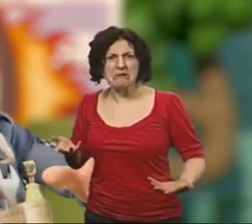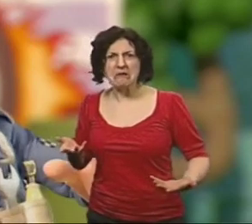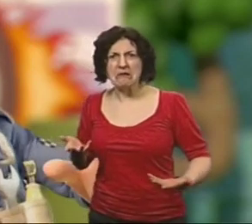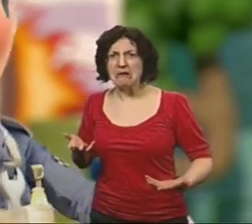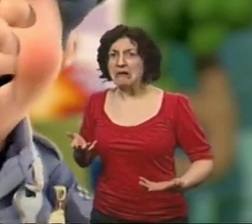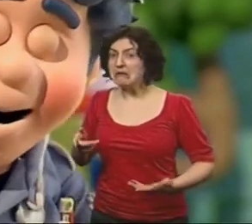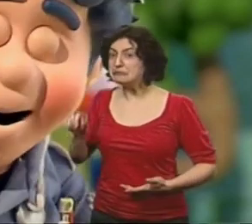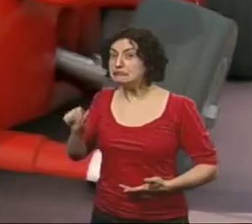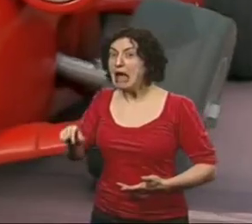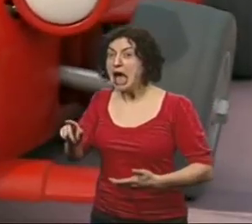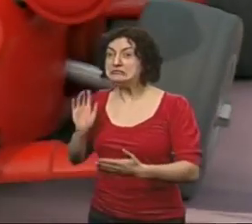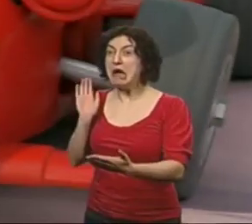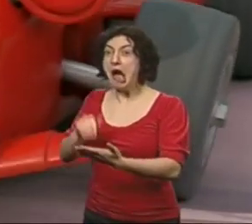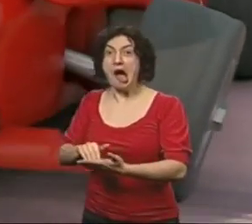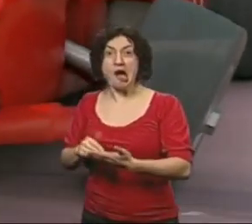Hugo Amarillo?